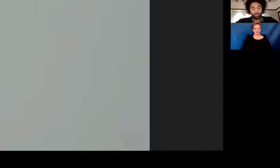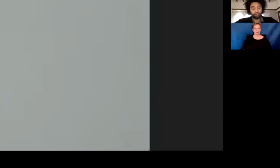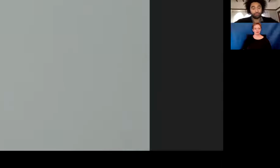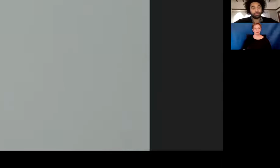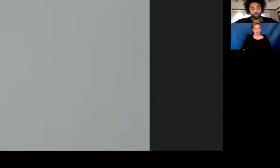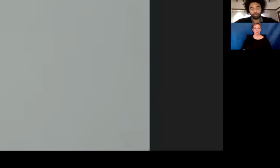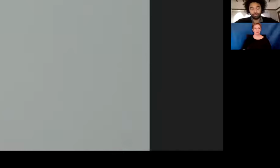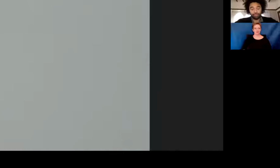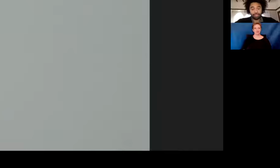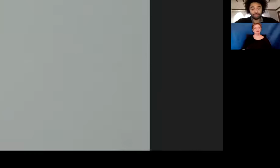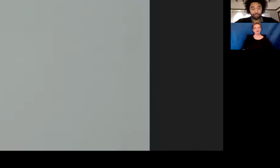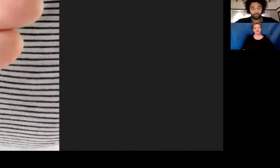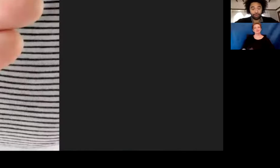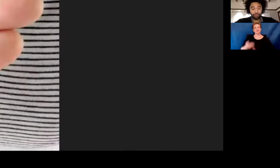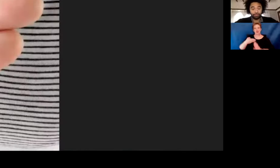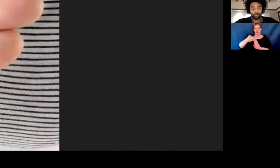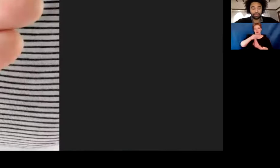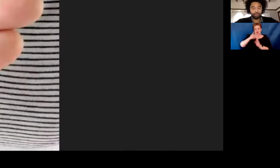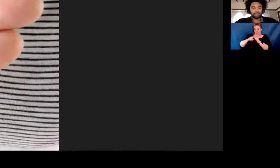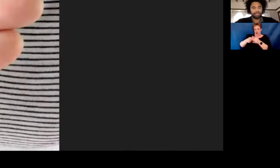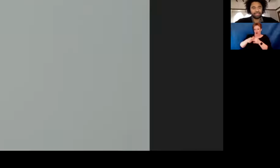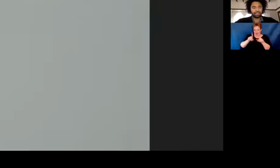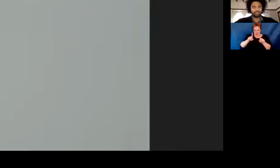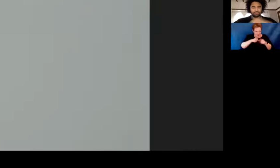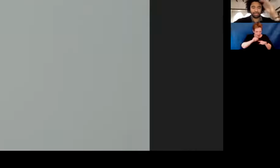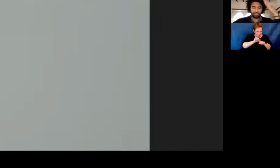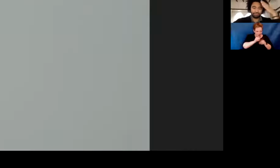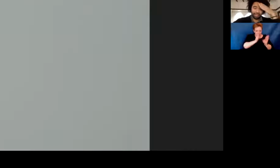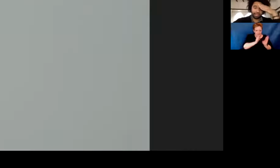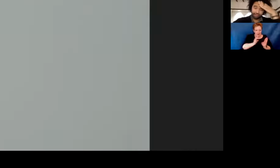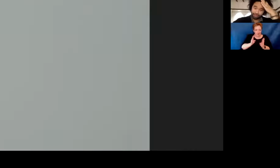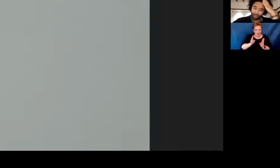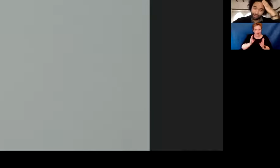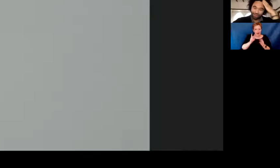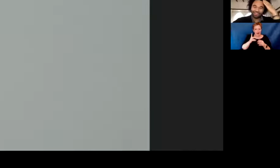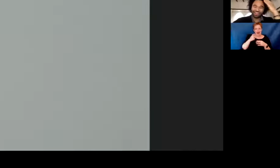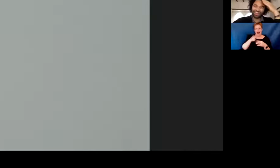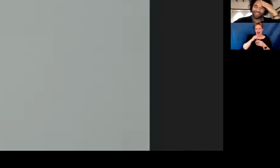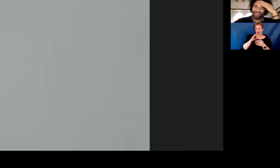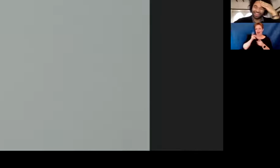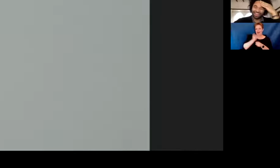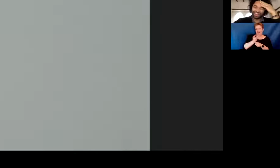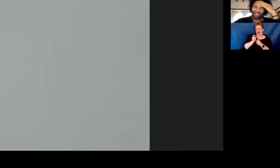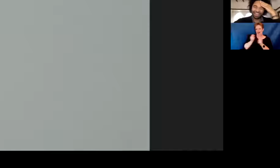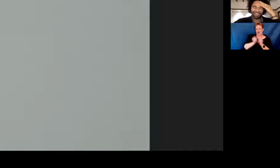I was joking with Kristen before this as I was preparing for this, and I was like, God, they're kind of phallic. And